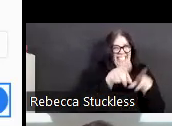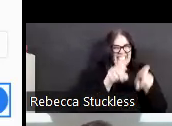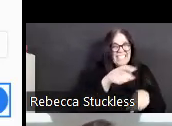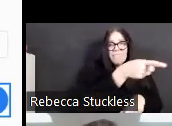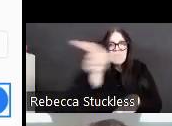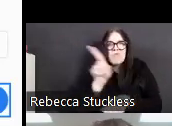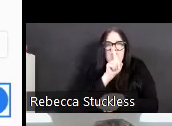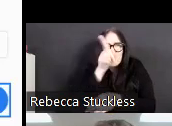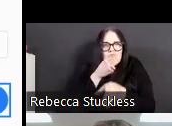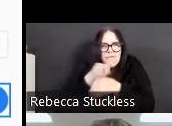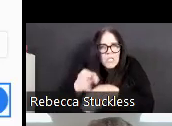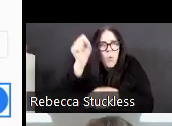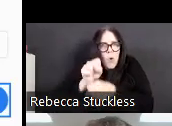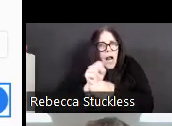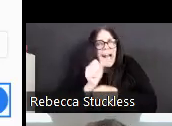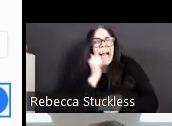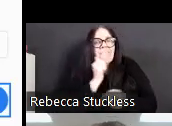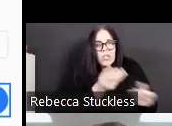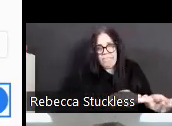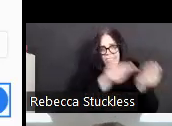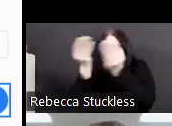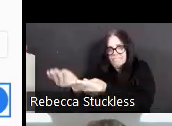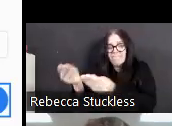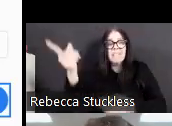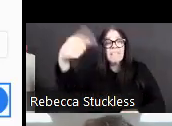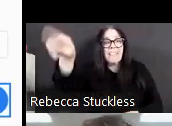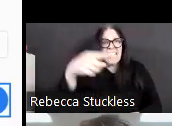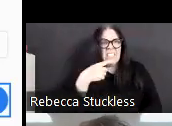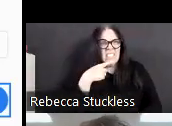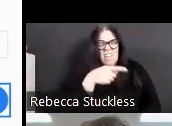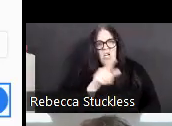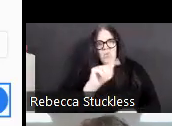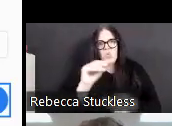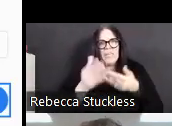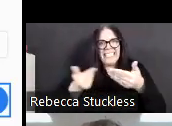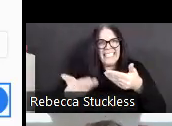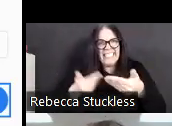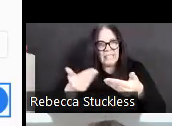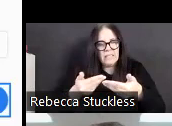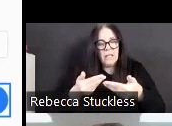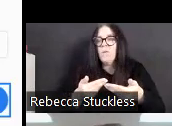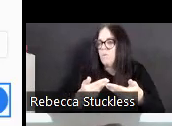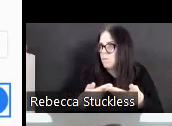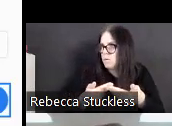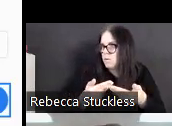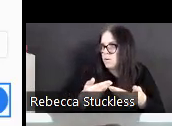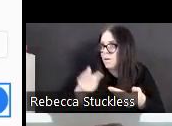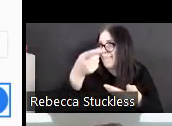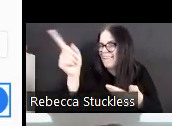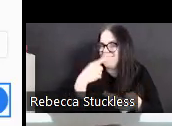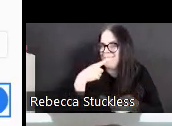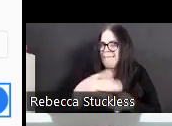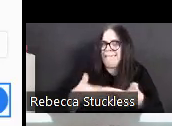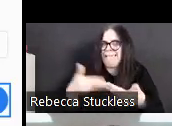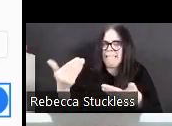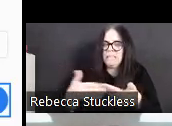work with this every day. And they said, you know, their feedback to us was, it's too easy. This is too easy. So we